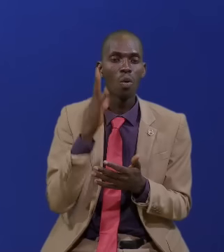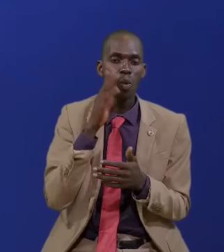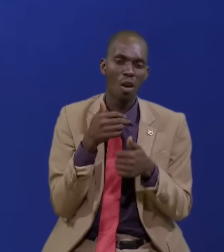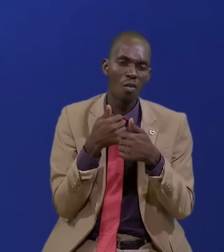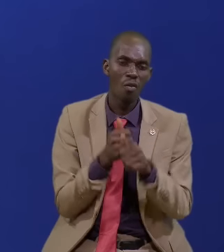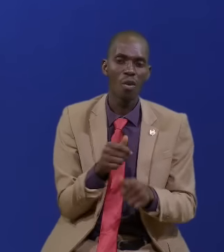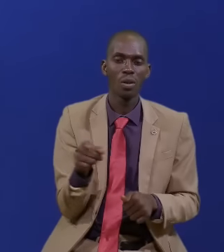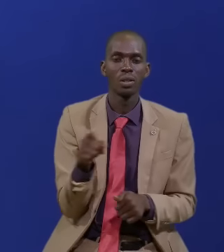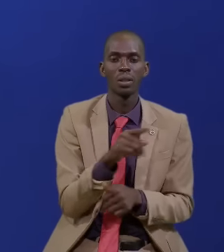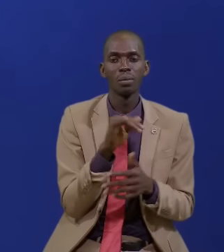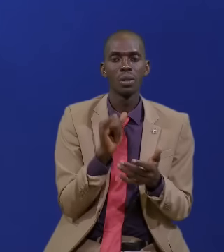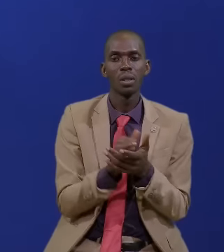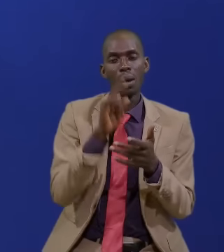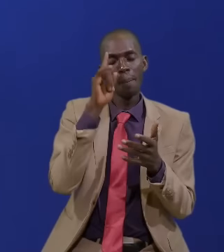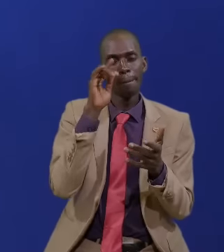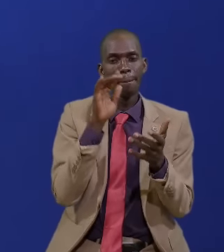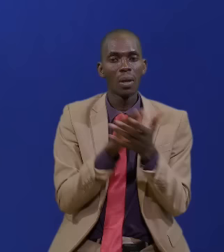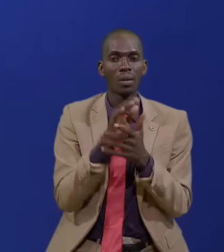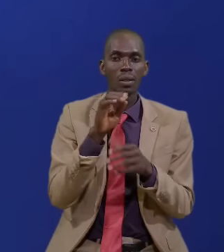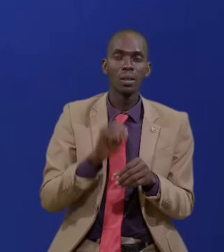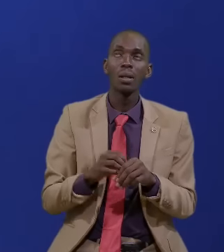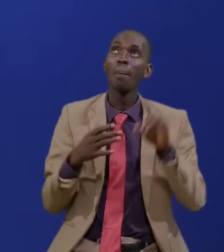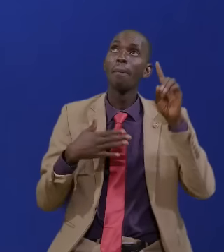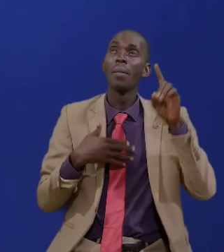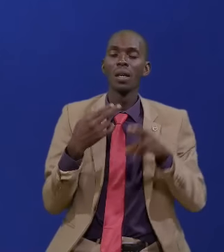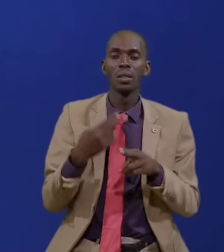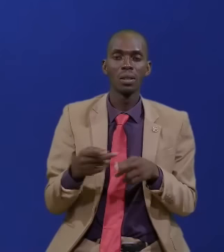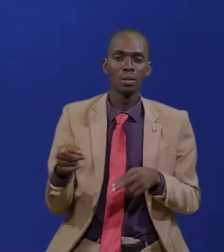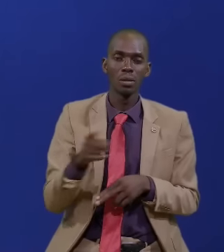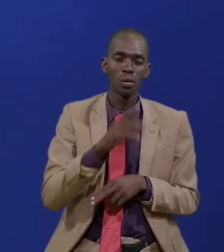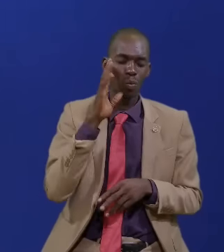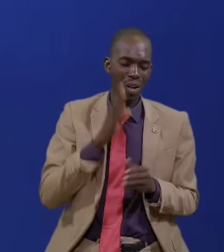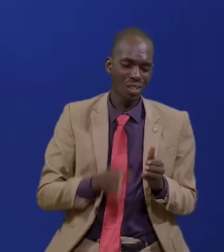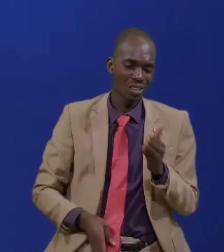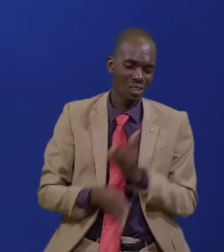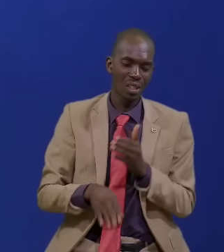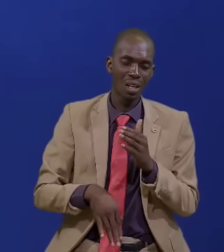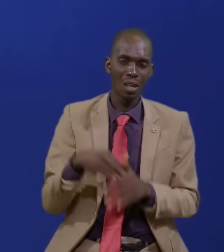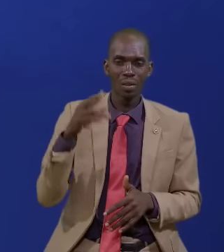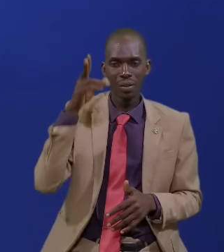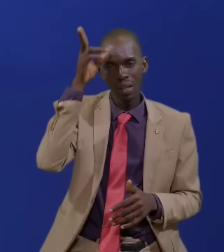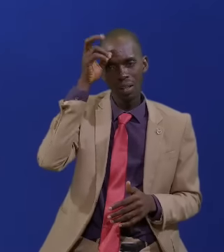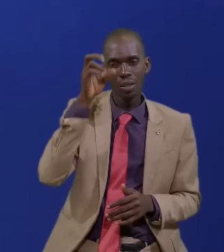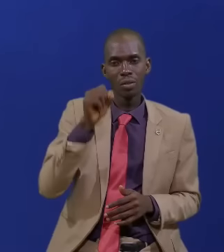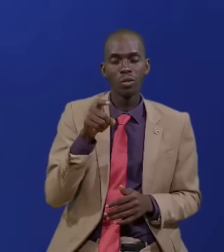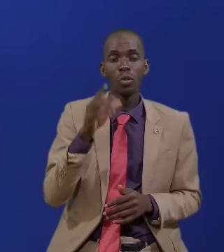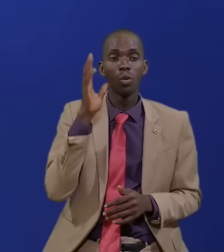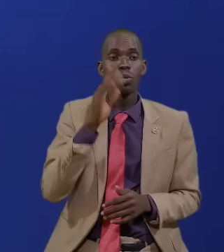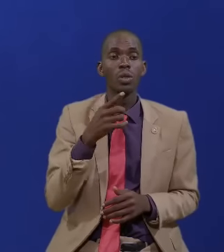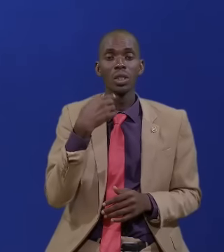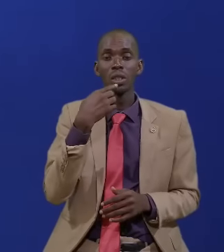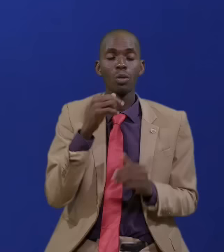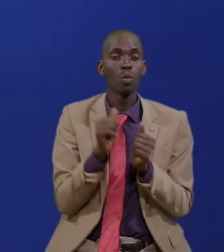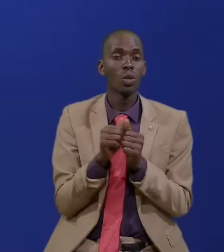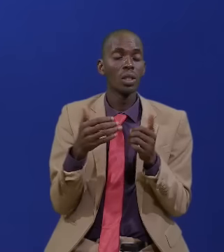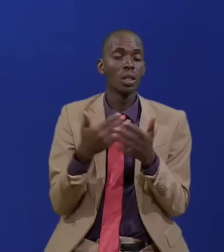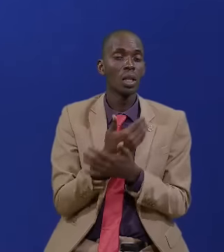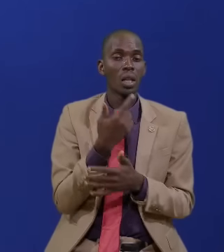my name shall they cast out devils. They shall speak with new tongues. Verse